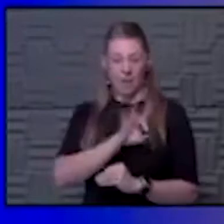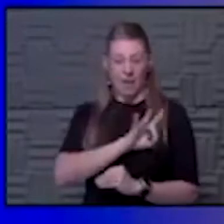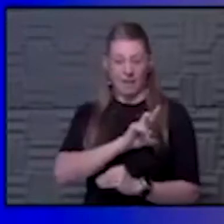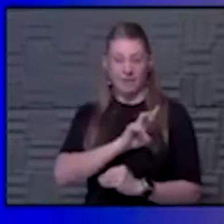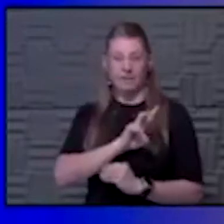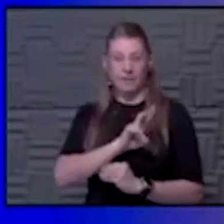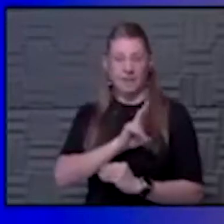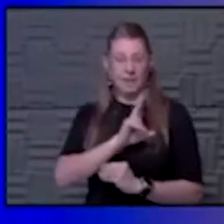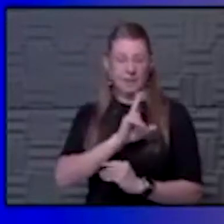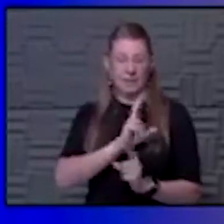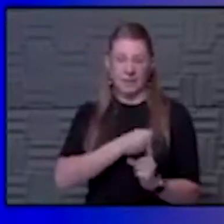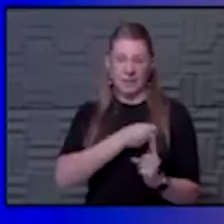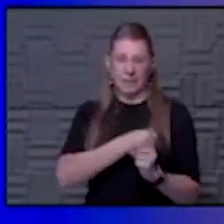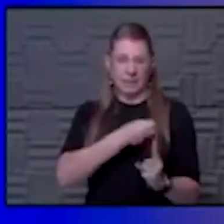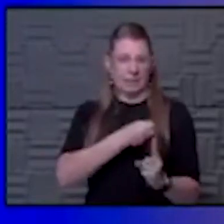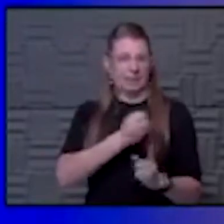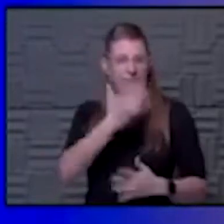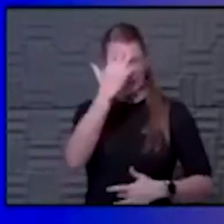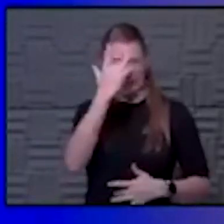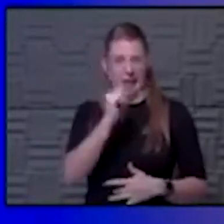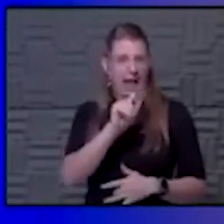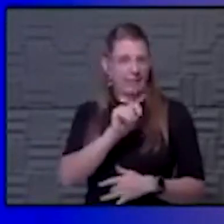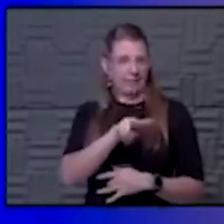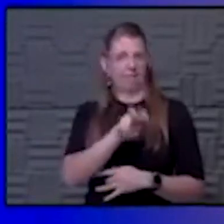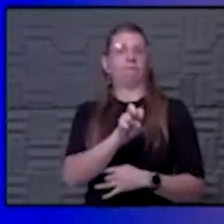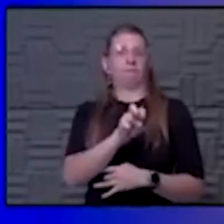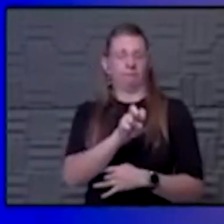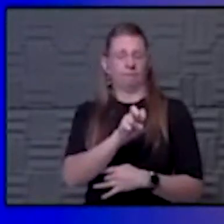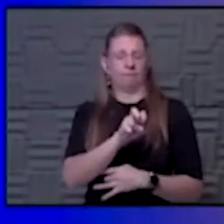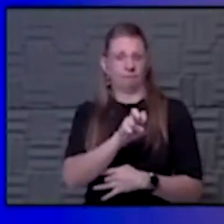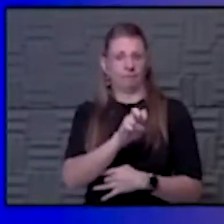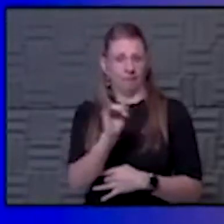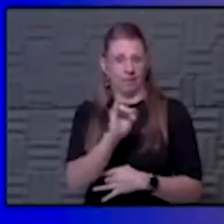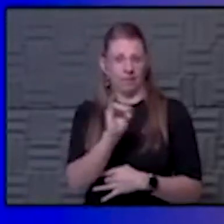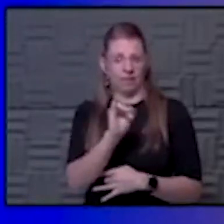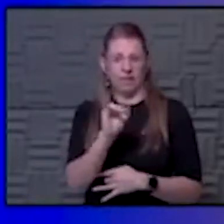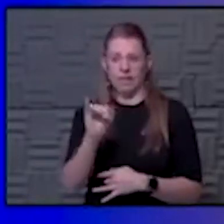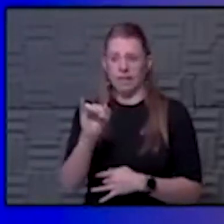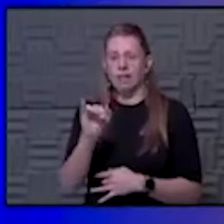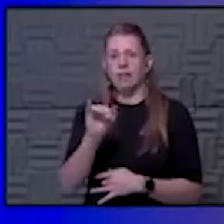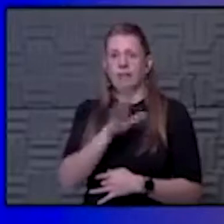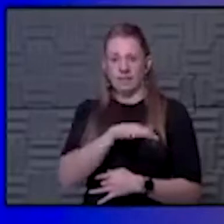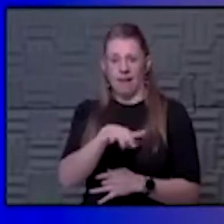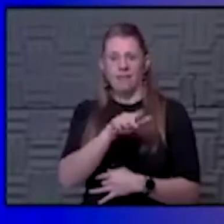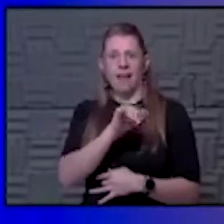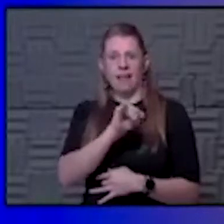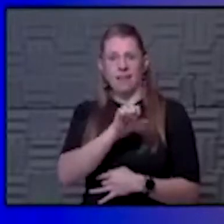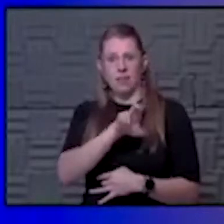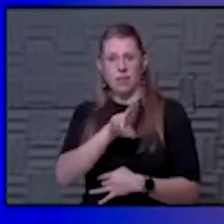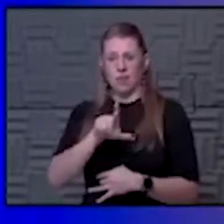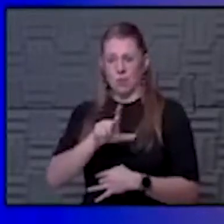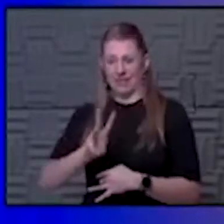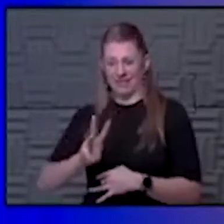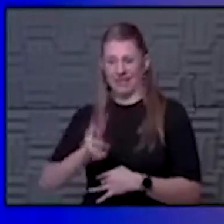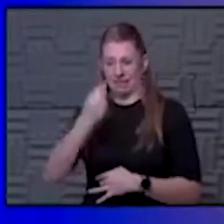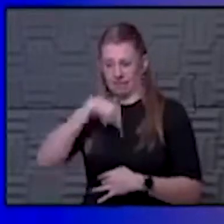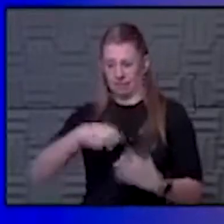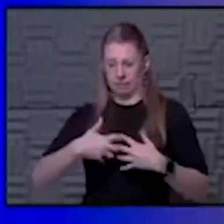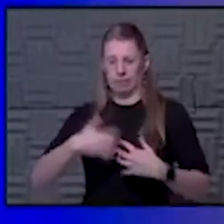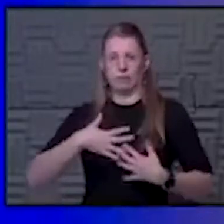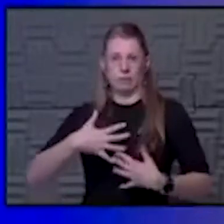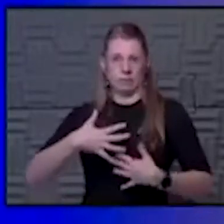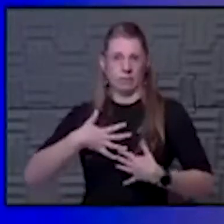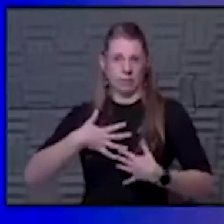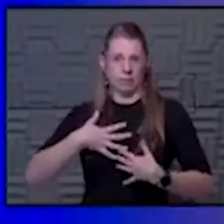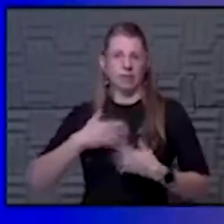that acute active infection phase, with 55 of those in the ICU and 26 of those on the ventilator.